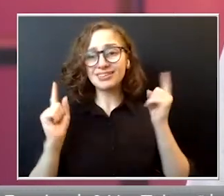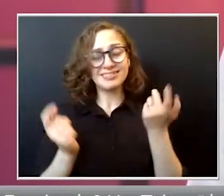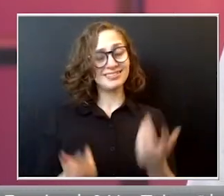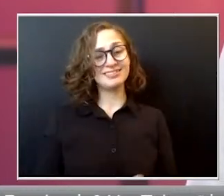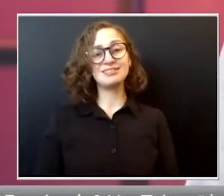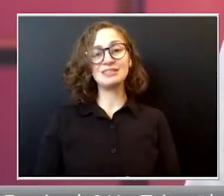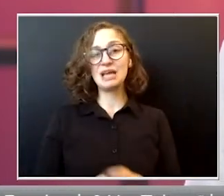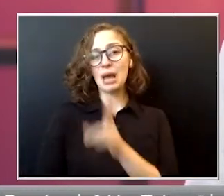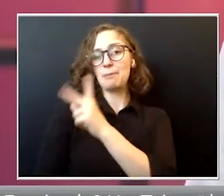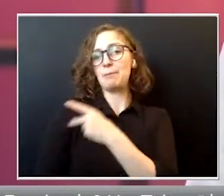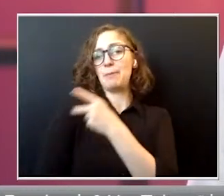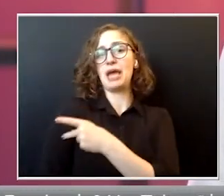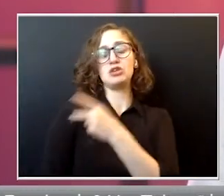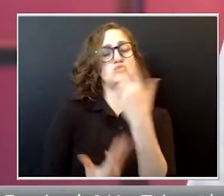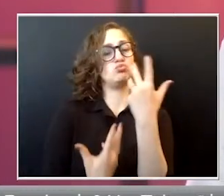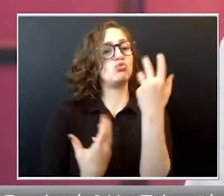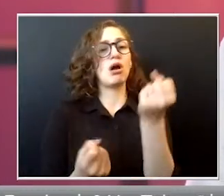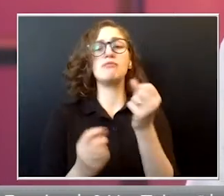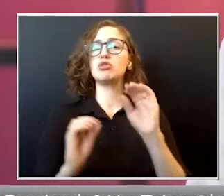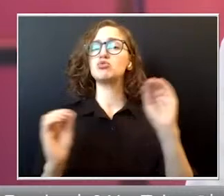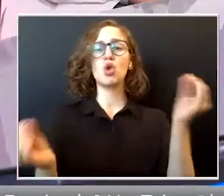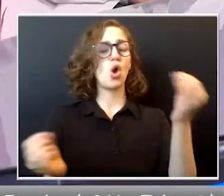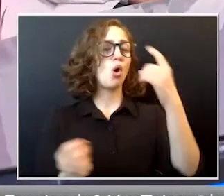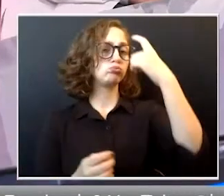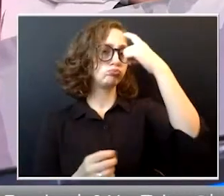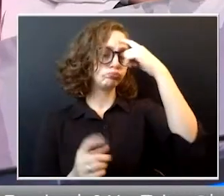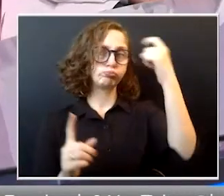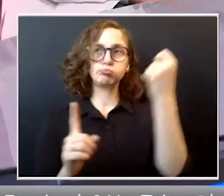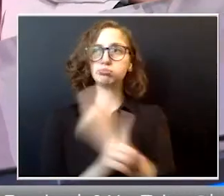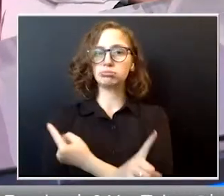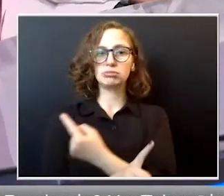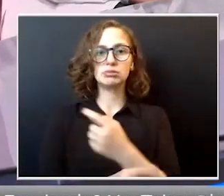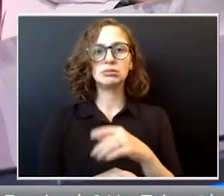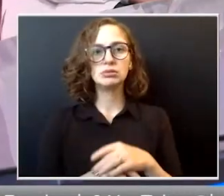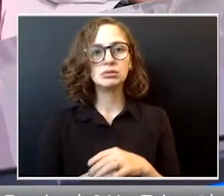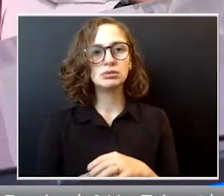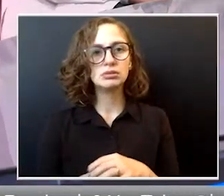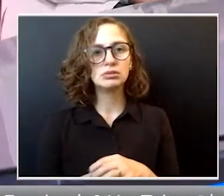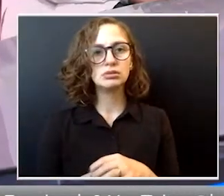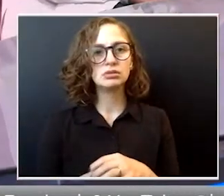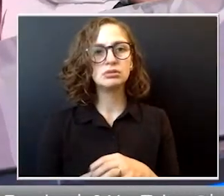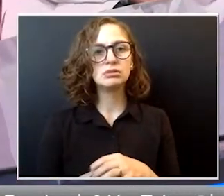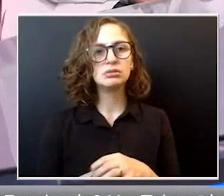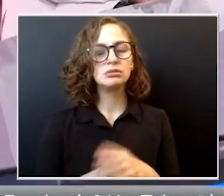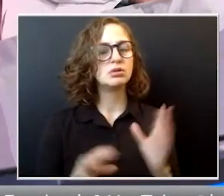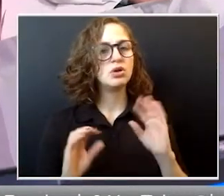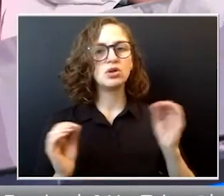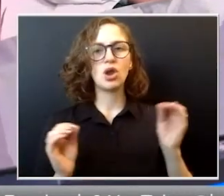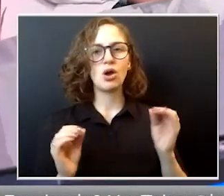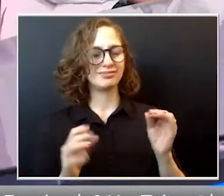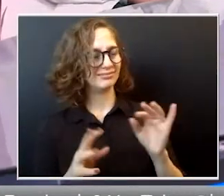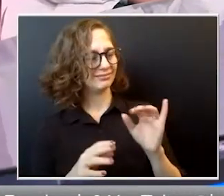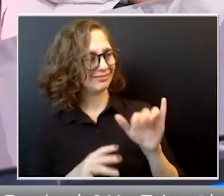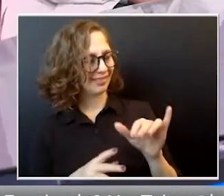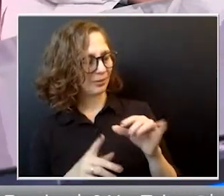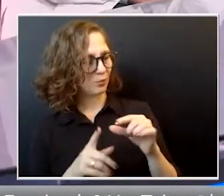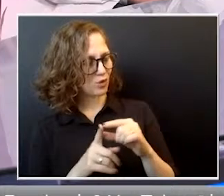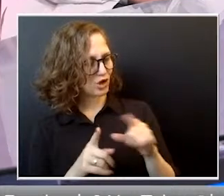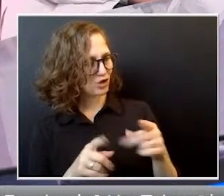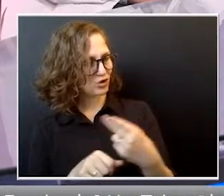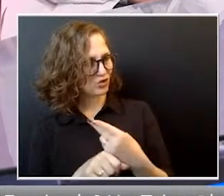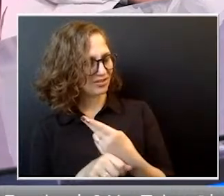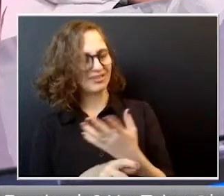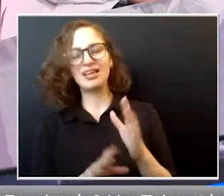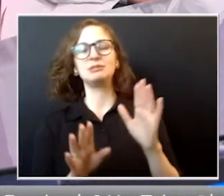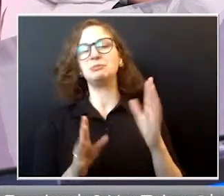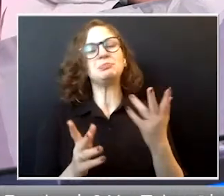no neurologic sequelae. So. Neurologic what? Like neurologic complications from having their blood flow shut